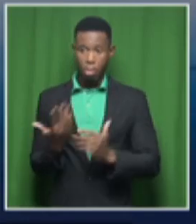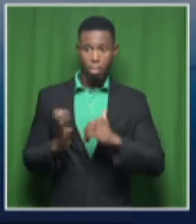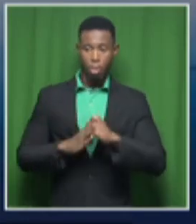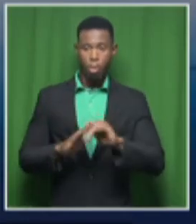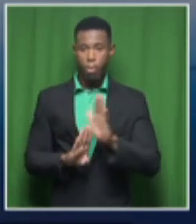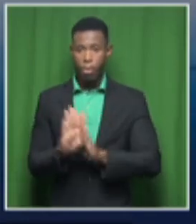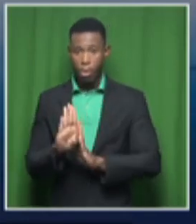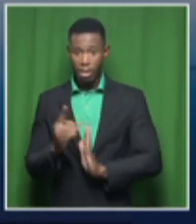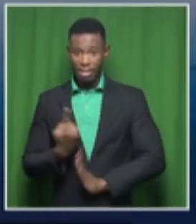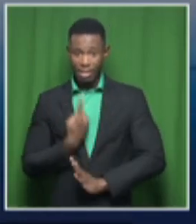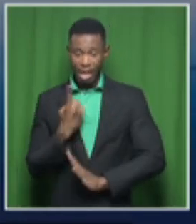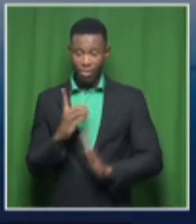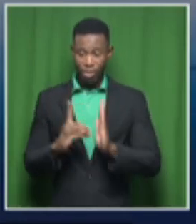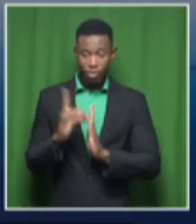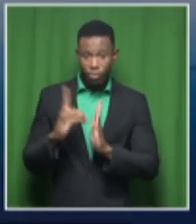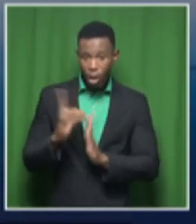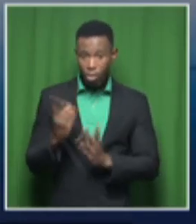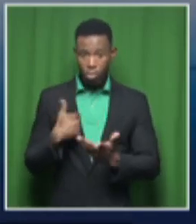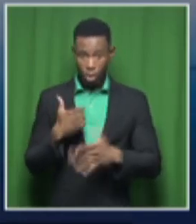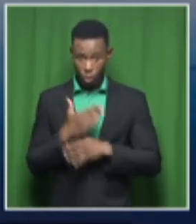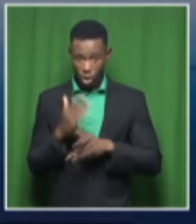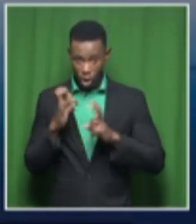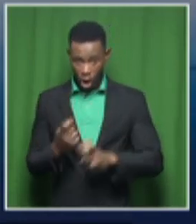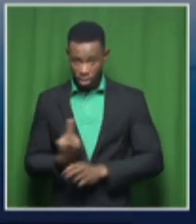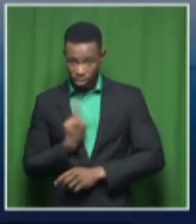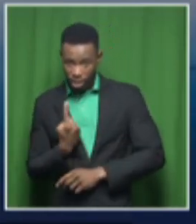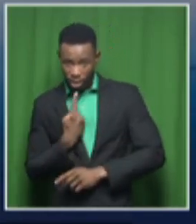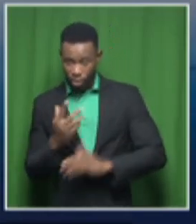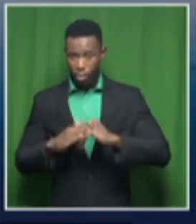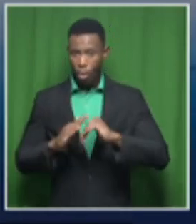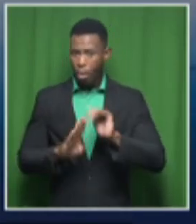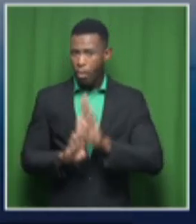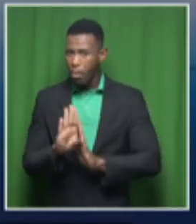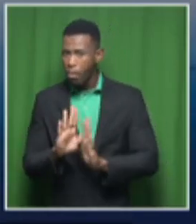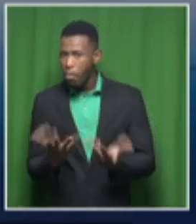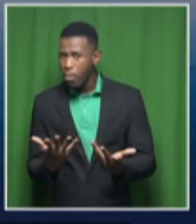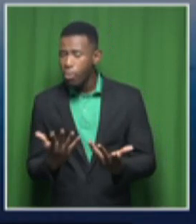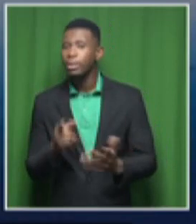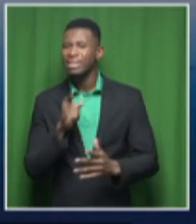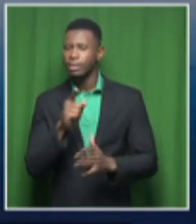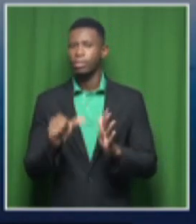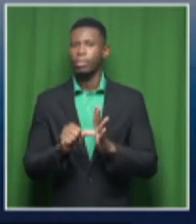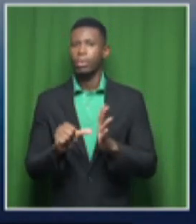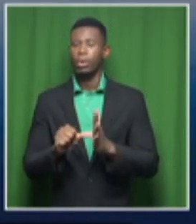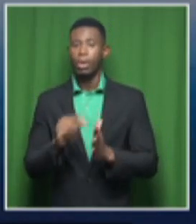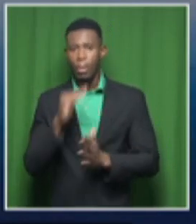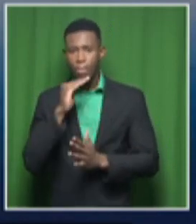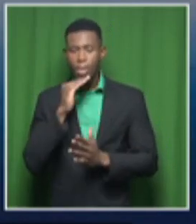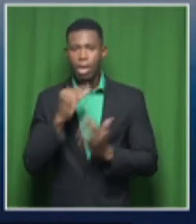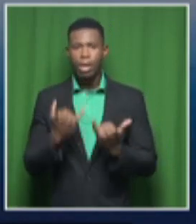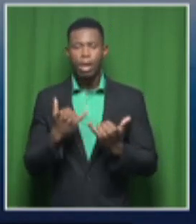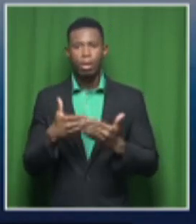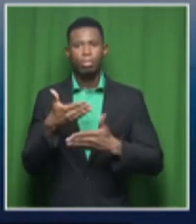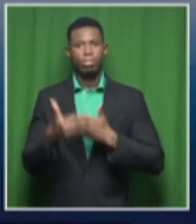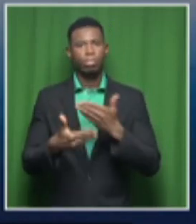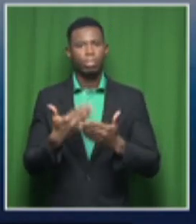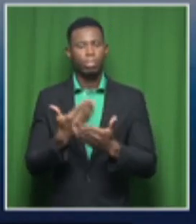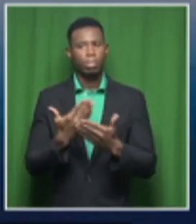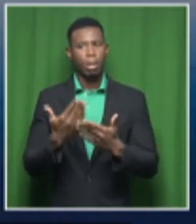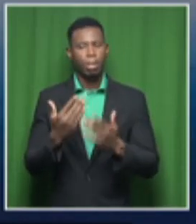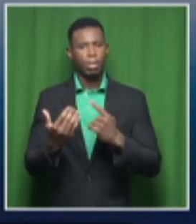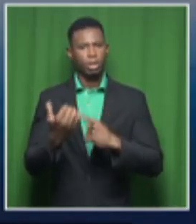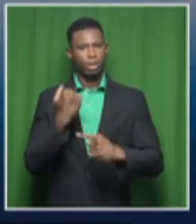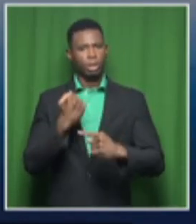If you develop yourself, if you work hard on yourself, then you become, somebody that we can trust, and we can believe that if